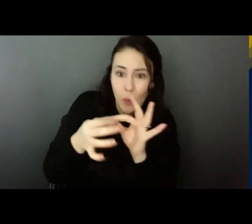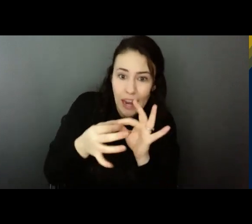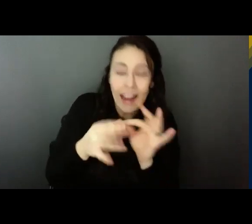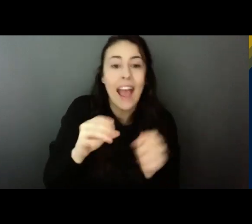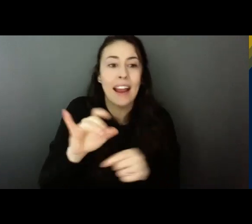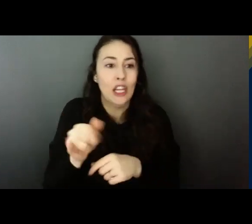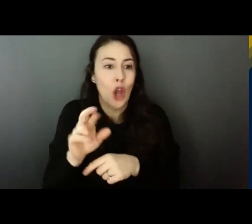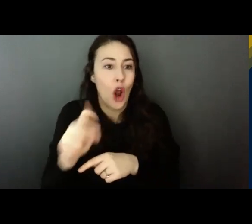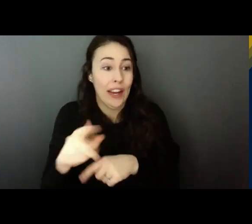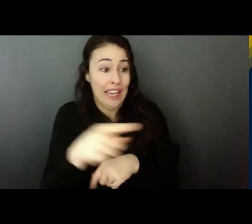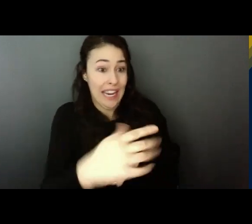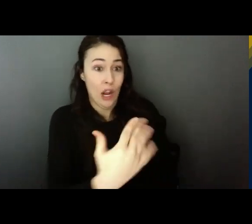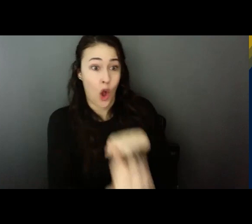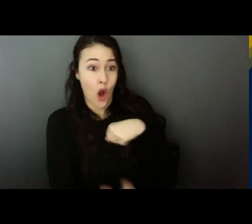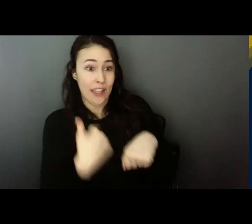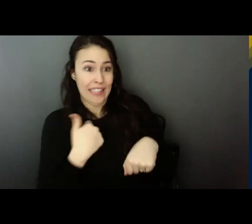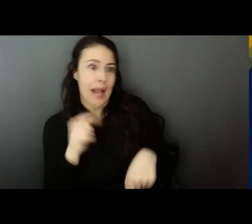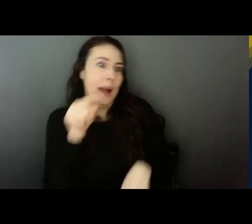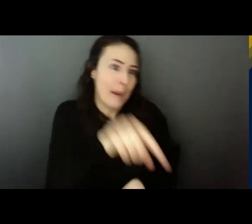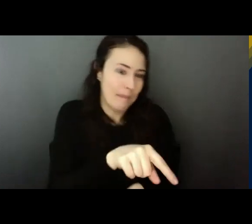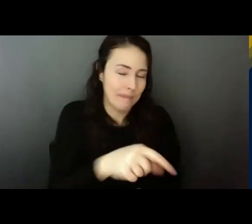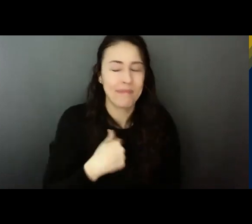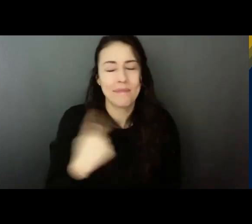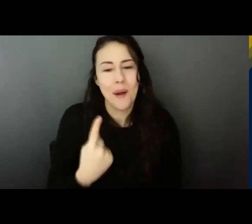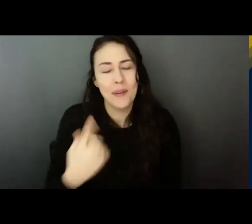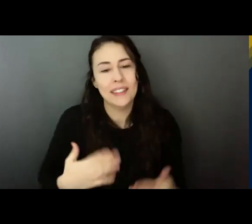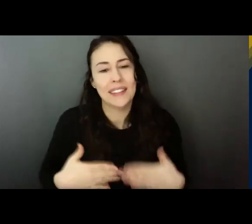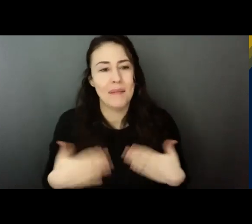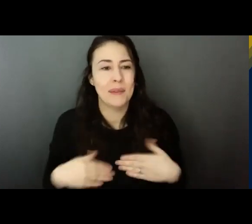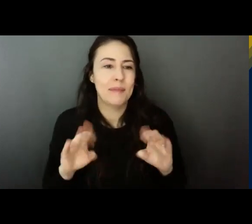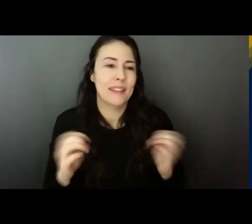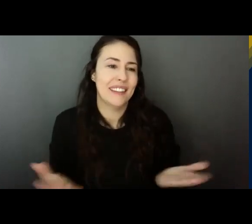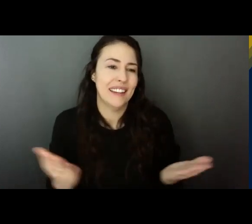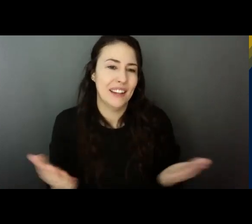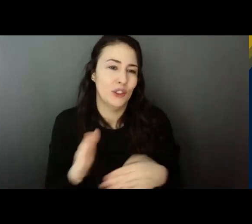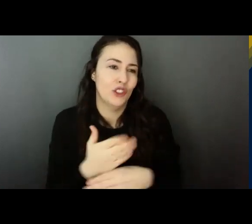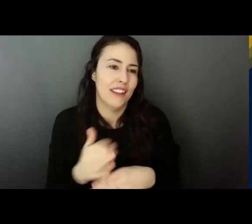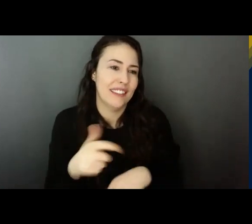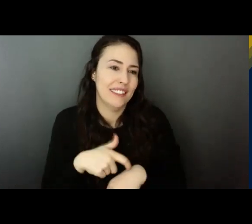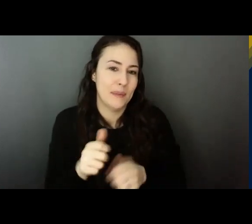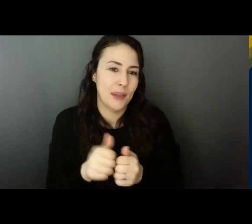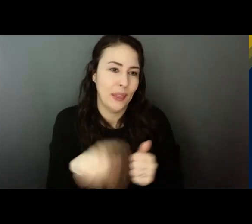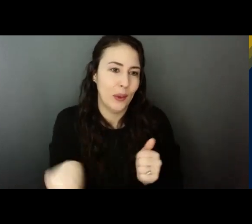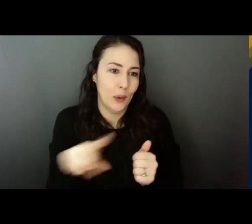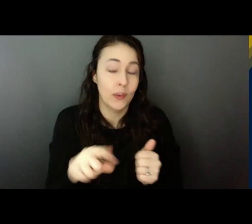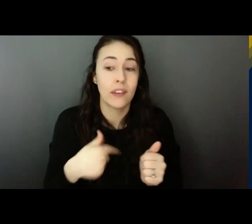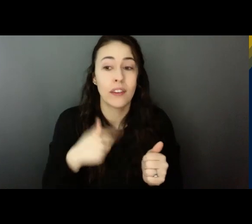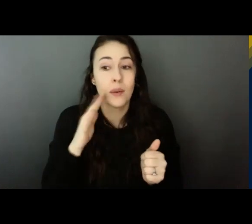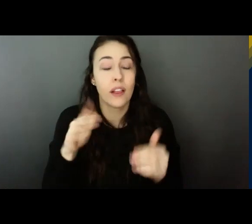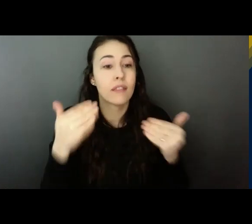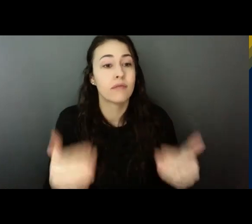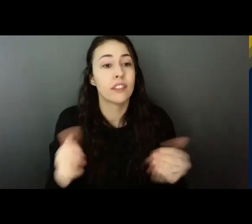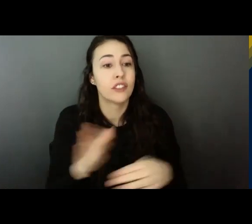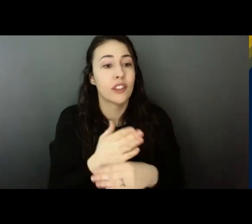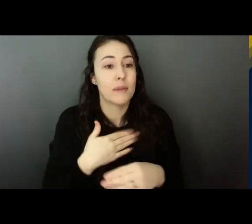I come. So I'm always here, happy to be here to share space with you all. I will share my screen and